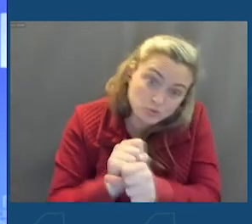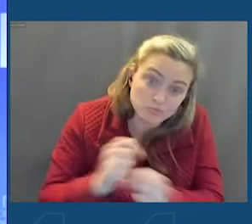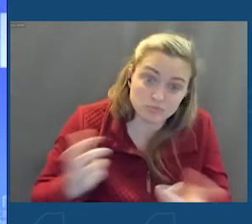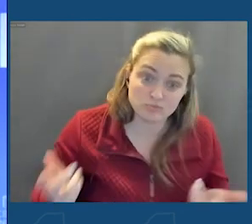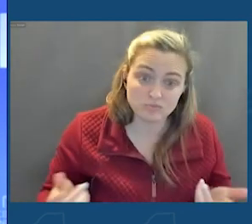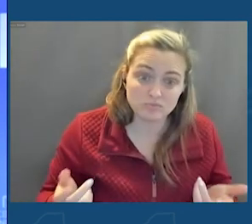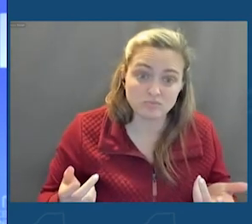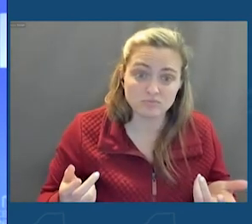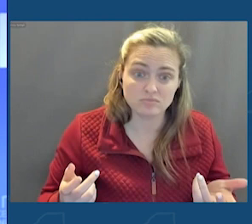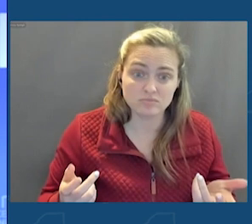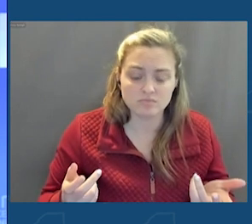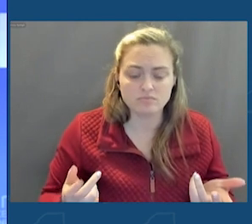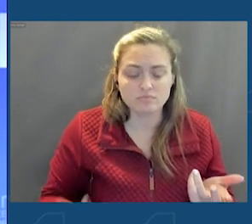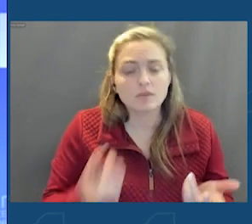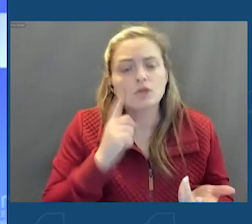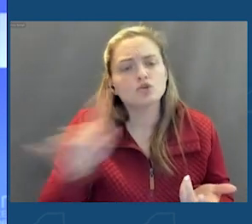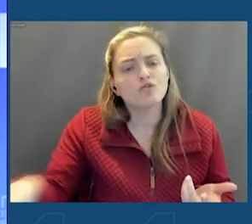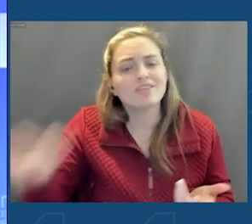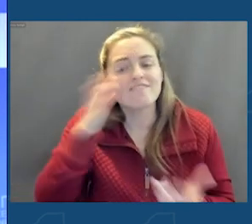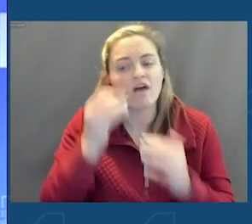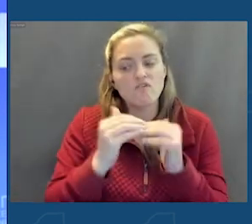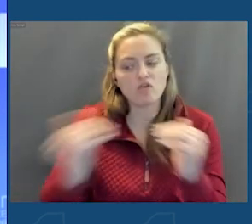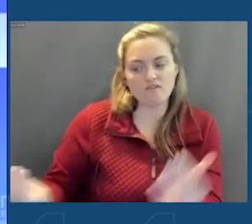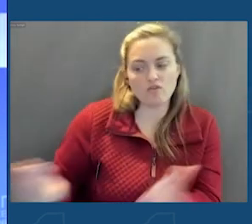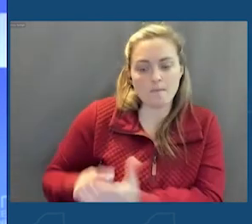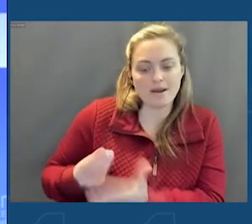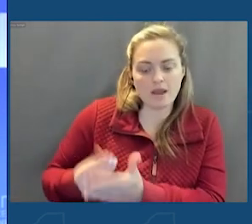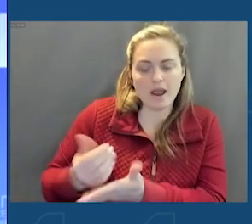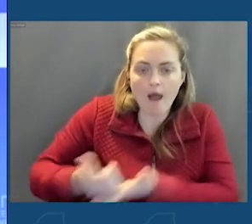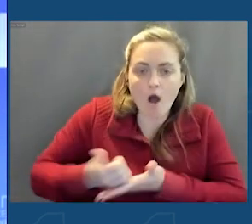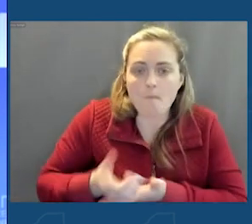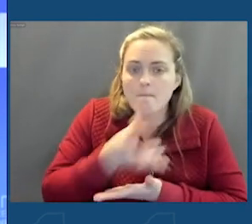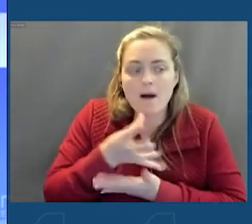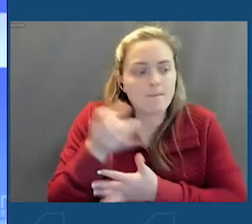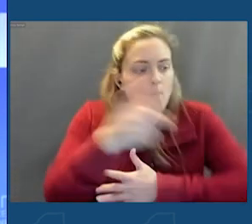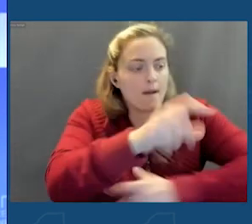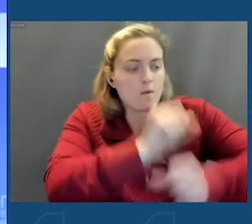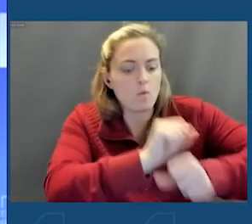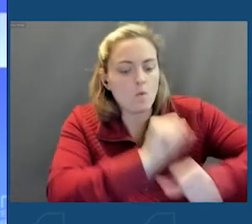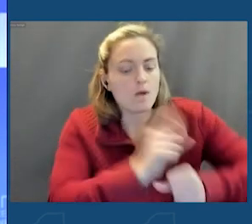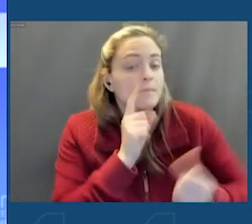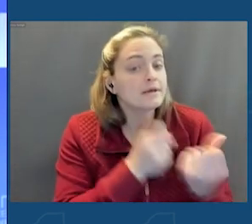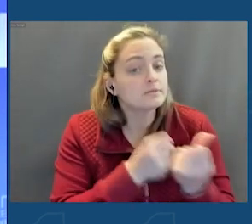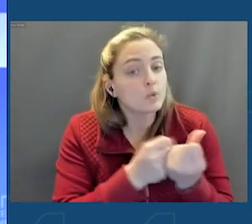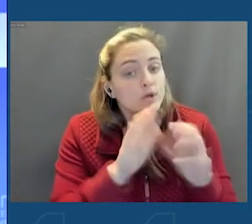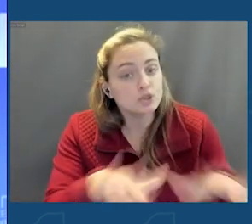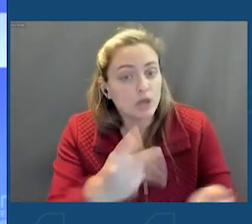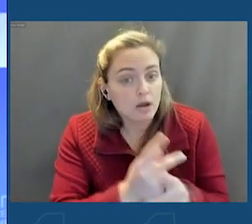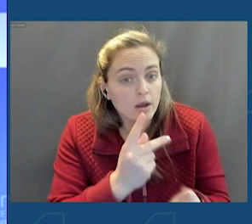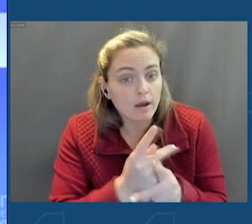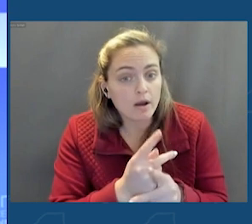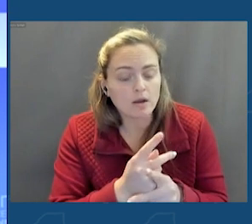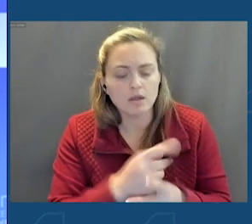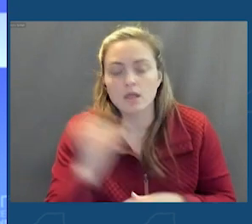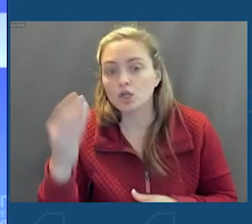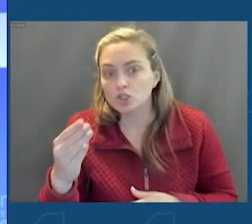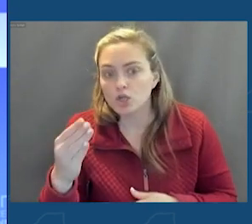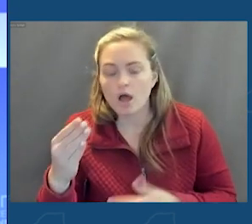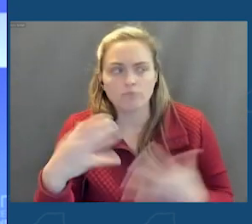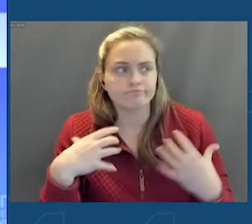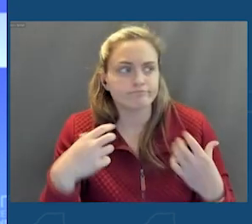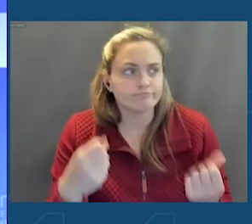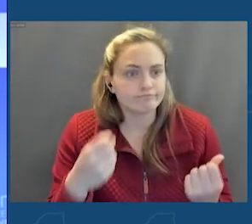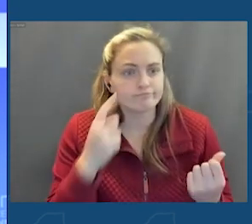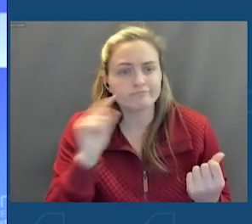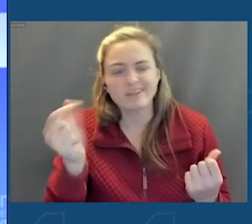these initiatives at the federal level helped us be able to get more moms back to work by supporting child care. The jobs, we've had a recovery. I've been governor